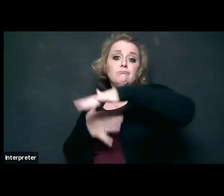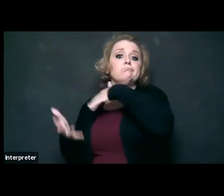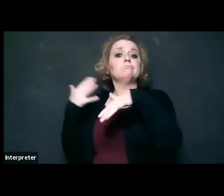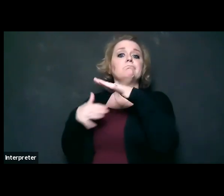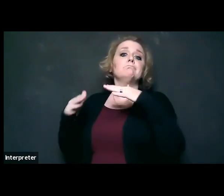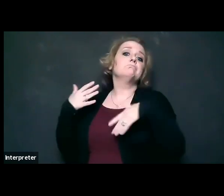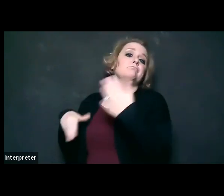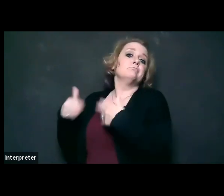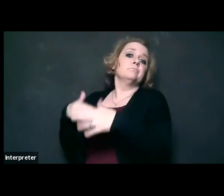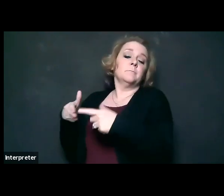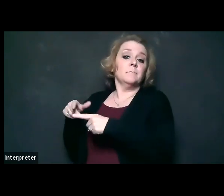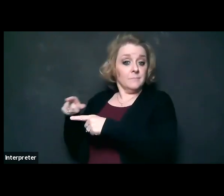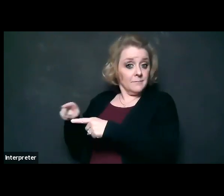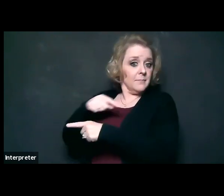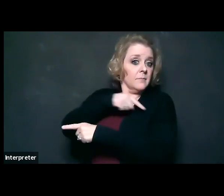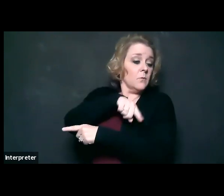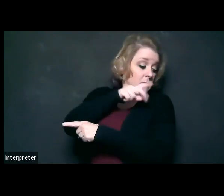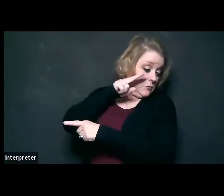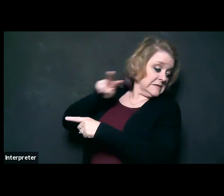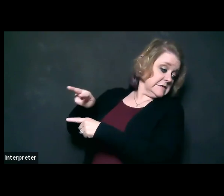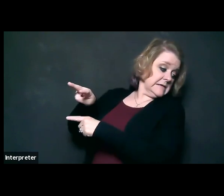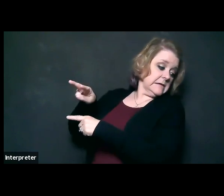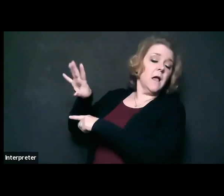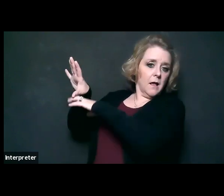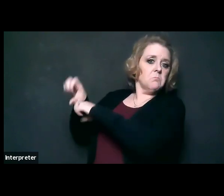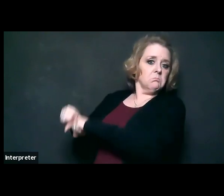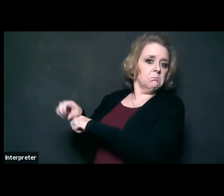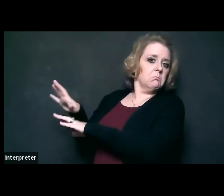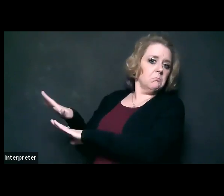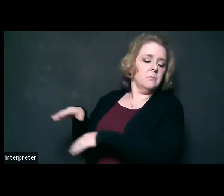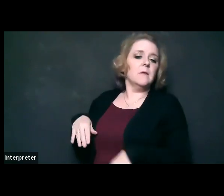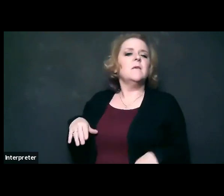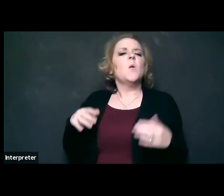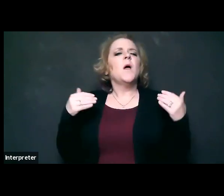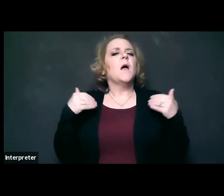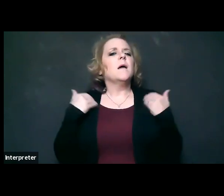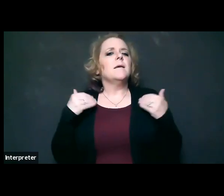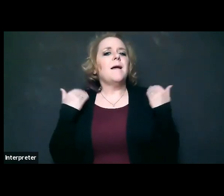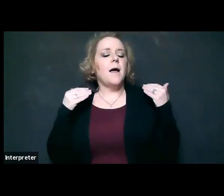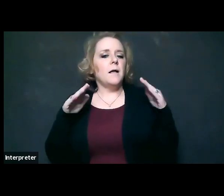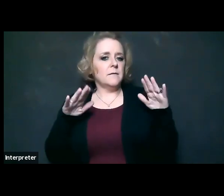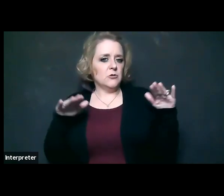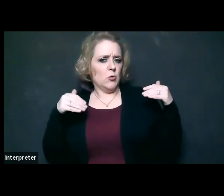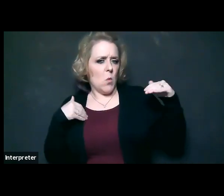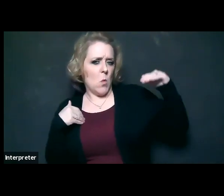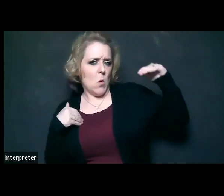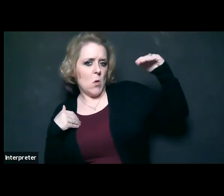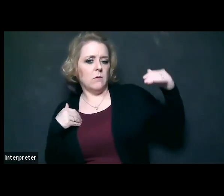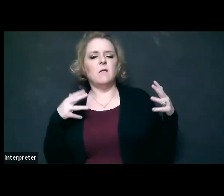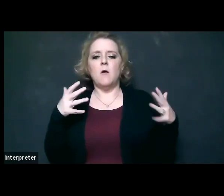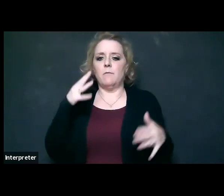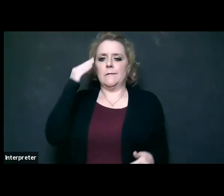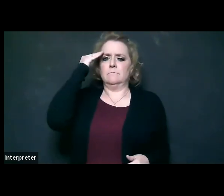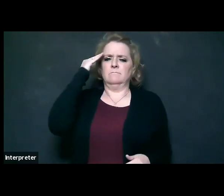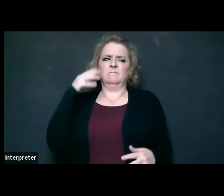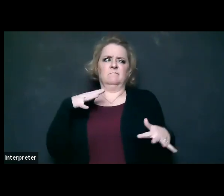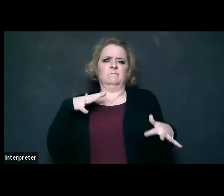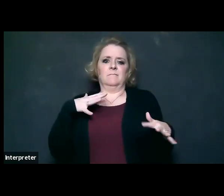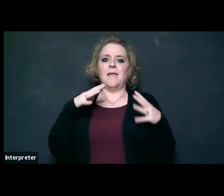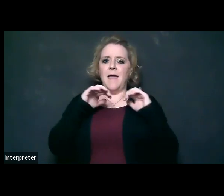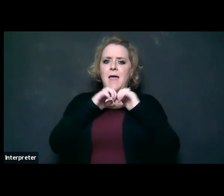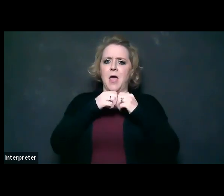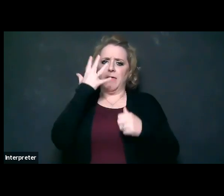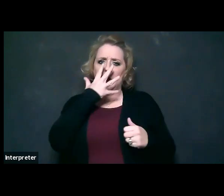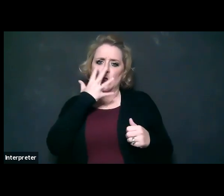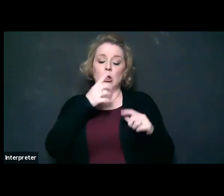that that's the acceptable norm. I do believe as adolescents, obviously they're very conscious about appearance and things like that. But if we know that this